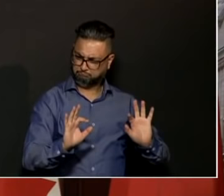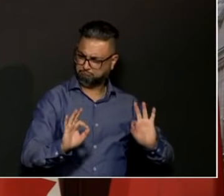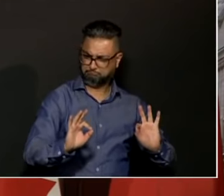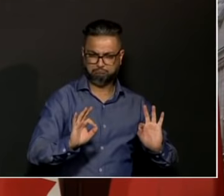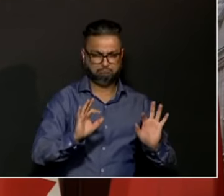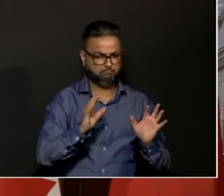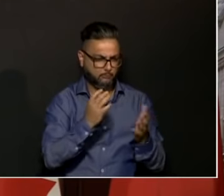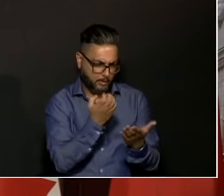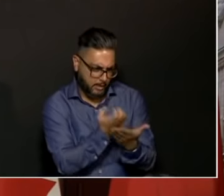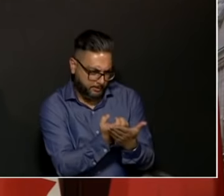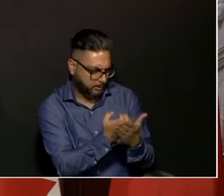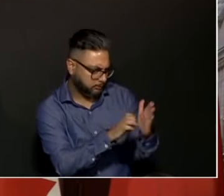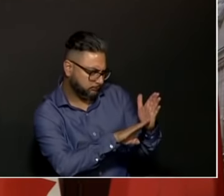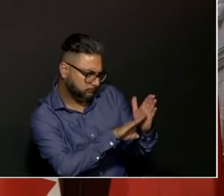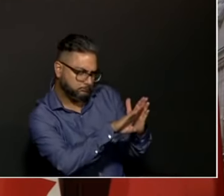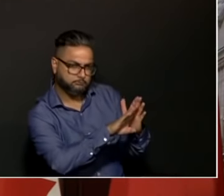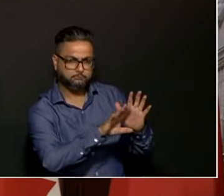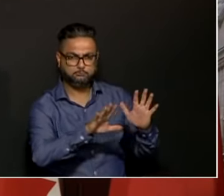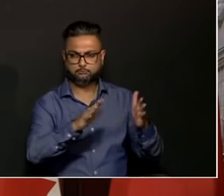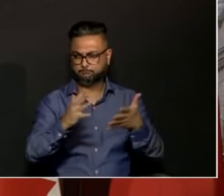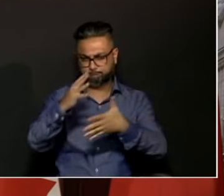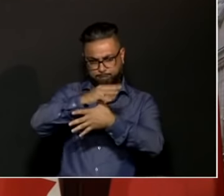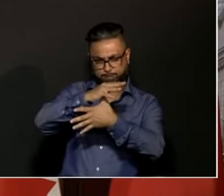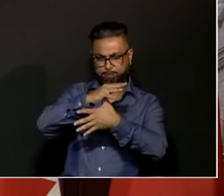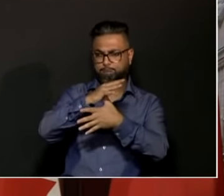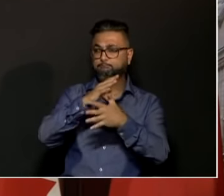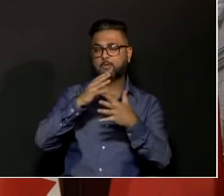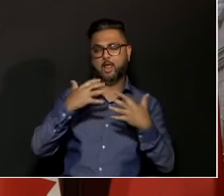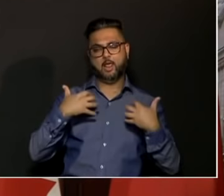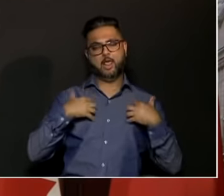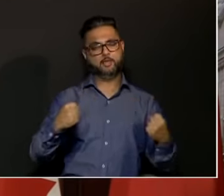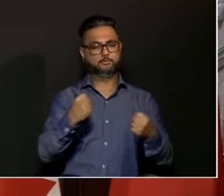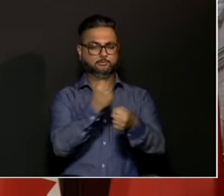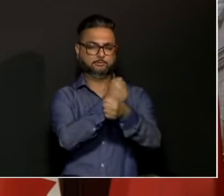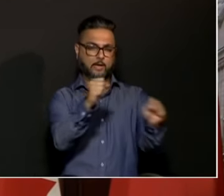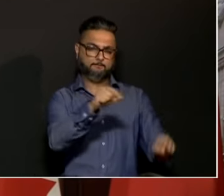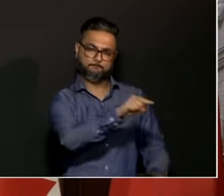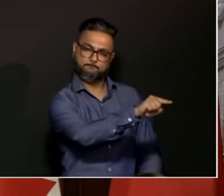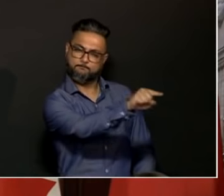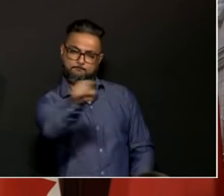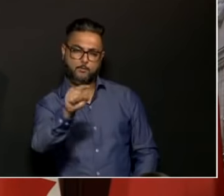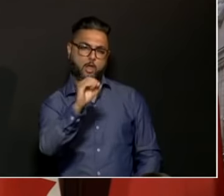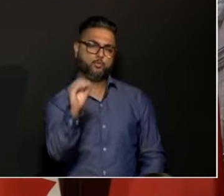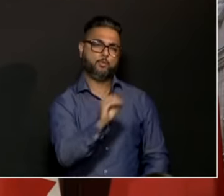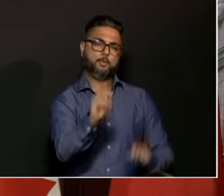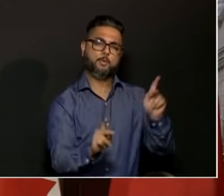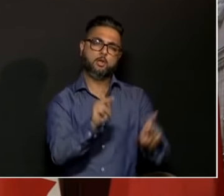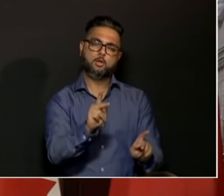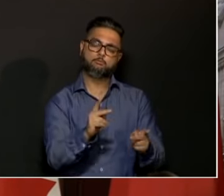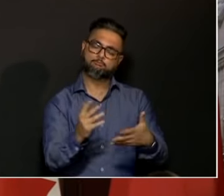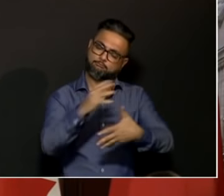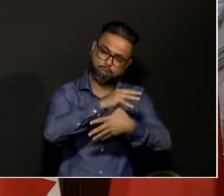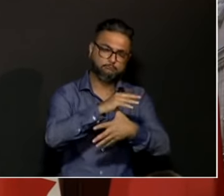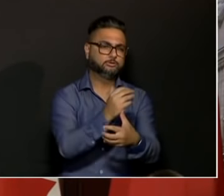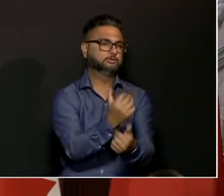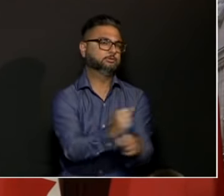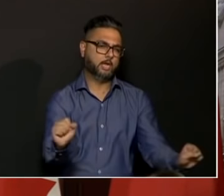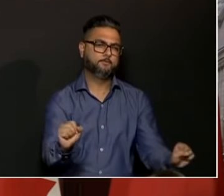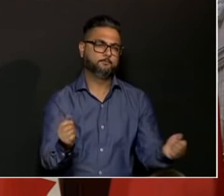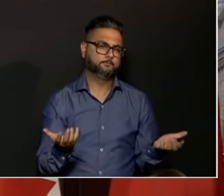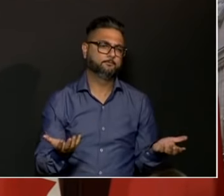one is the health and safety of the people of Ontario. Follow up. And Premier, when it comes to